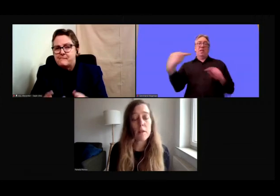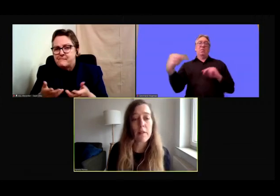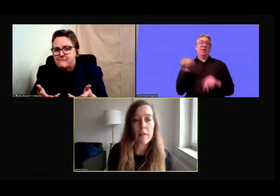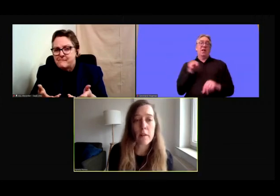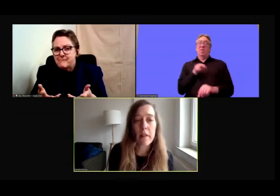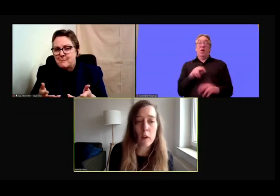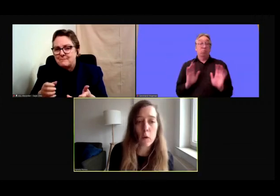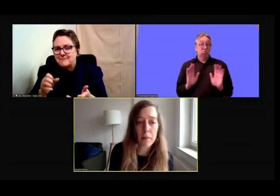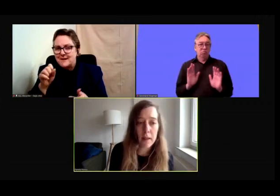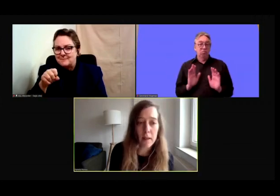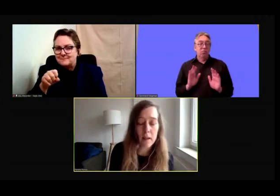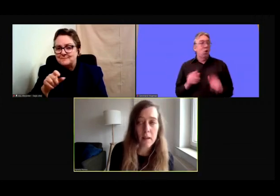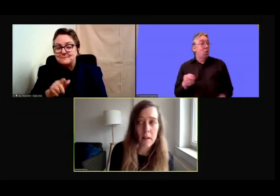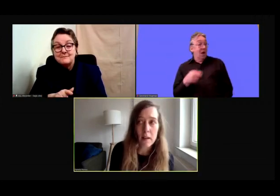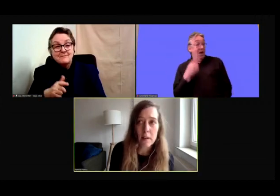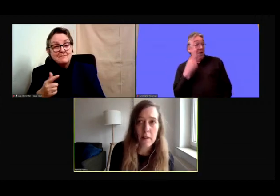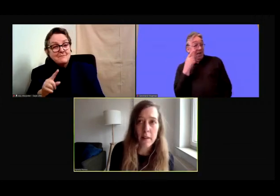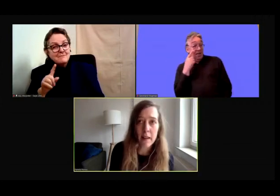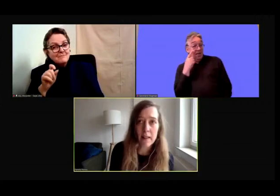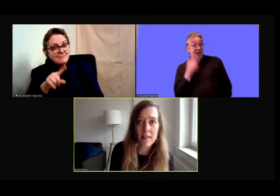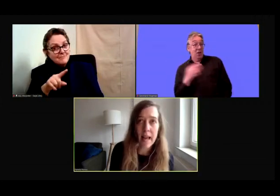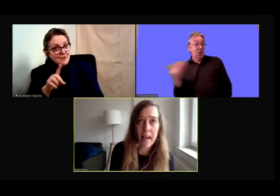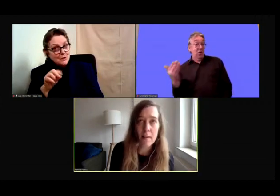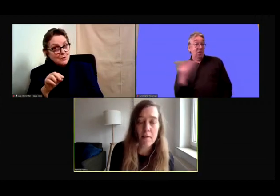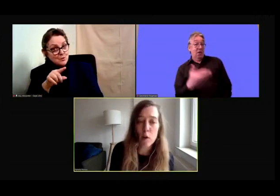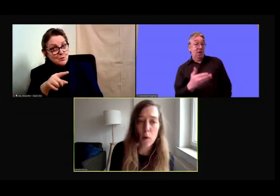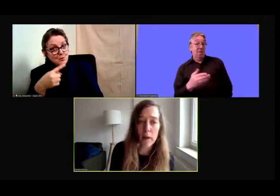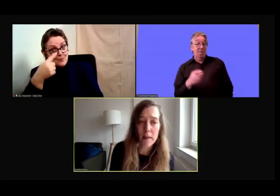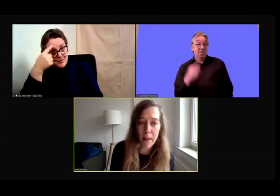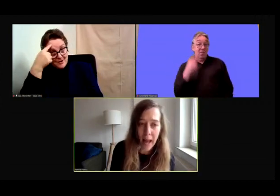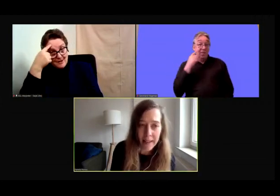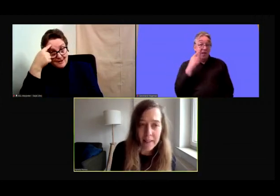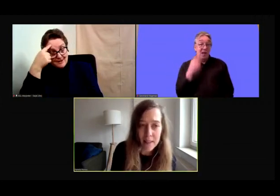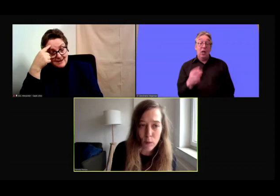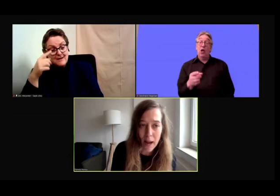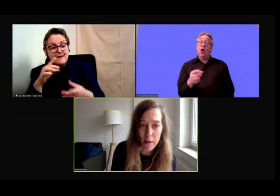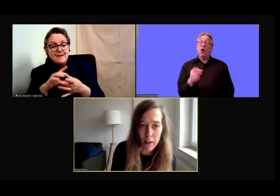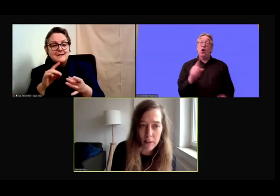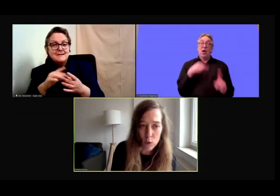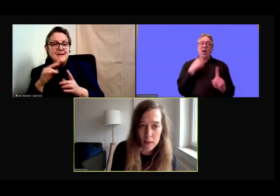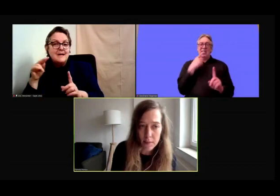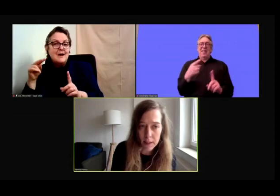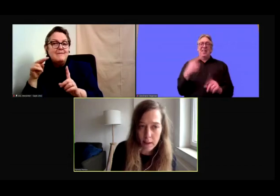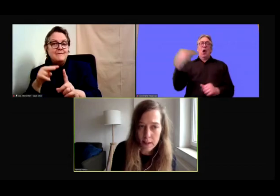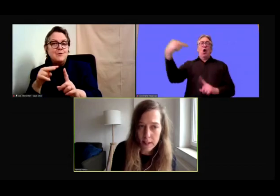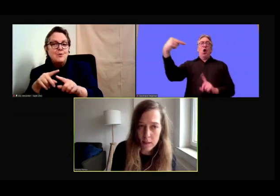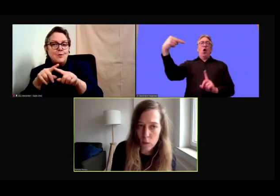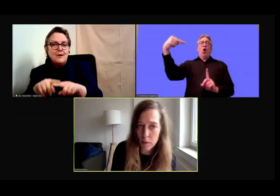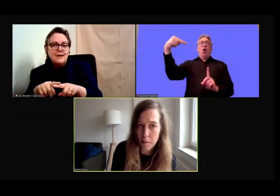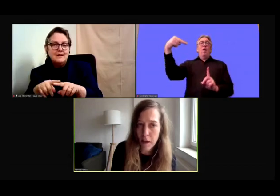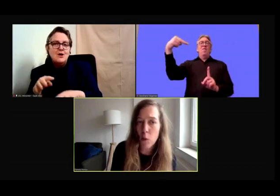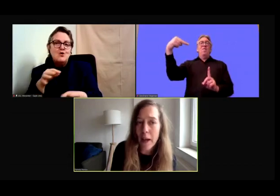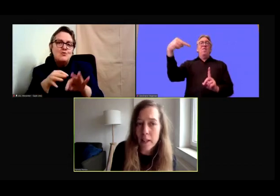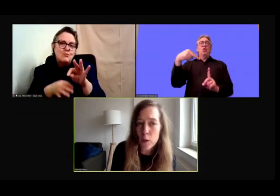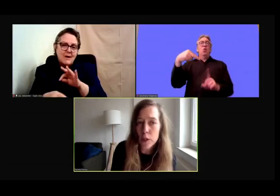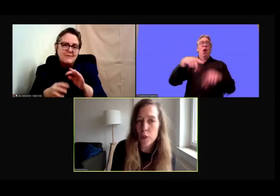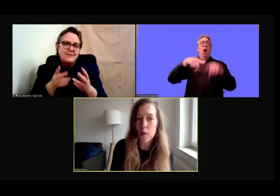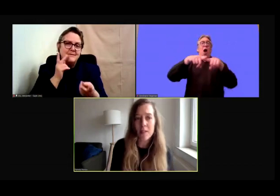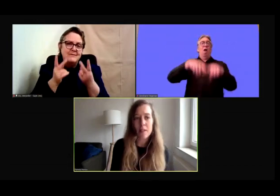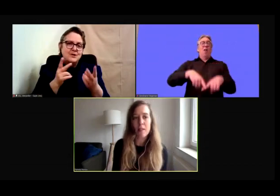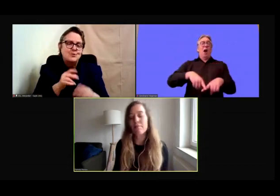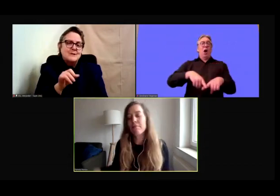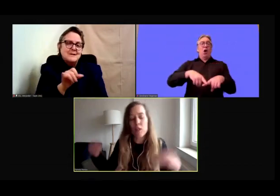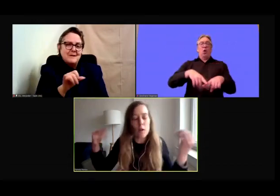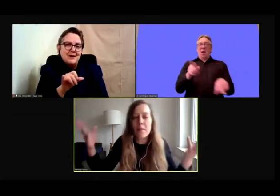Yeah. So do you think it would be? Do you think that saying viewpoint dependence rather than visual similarity would be better? Or why